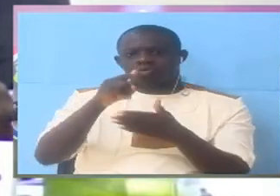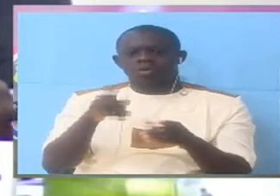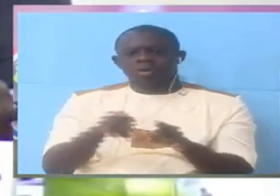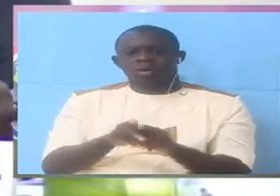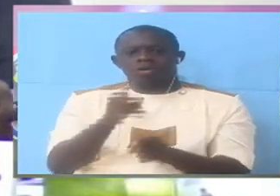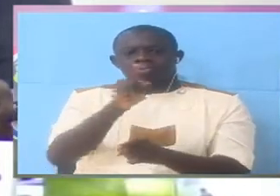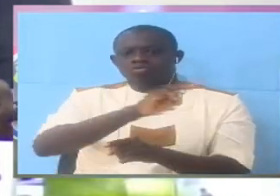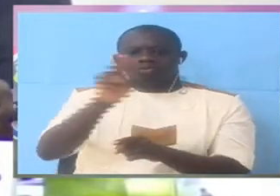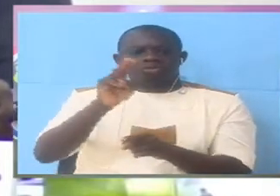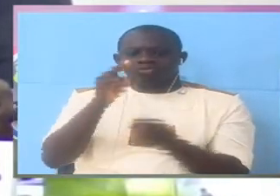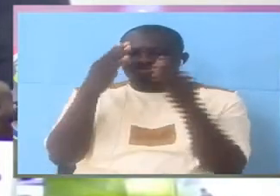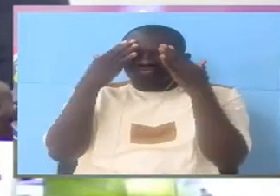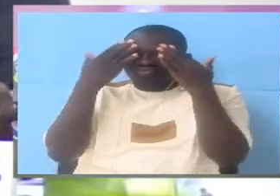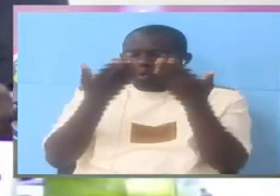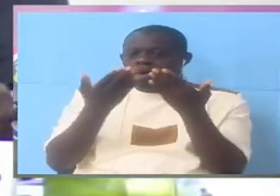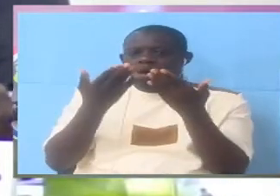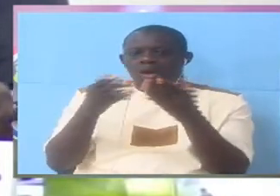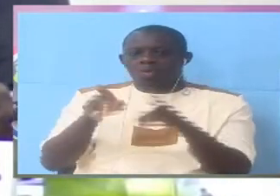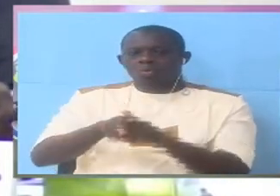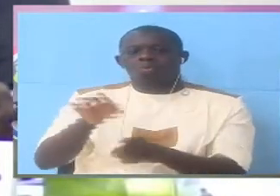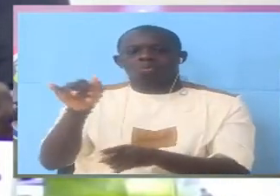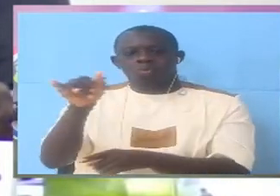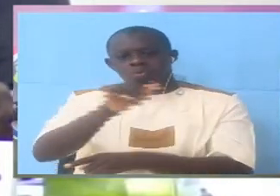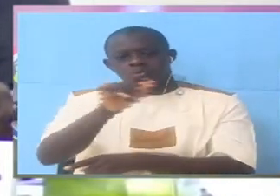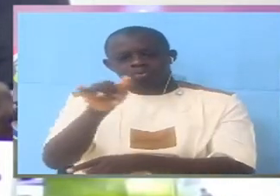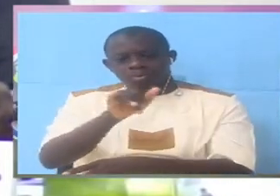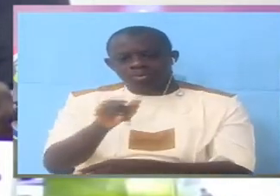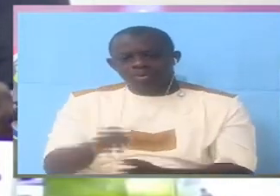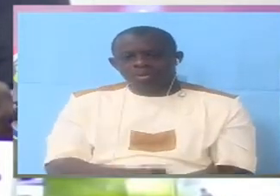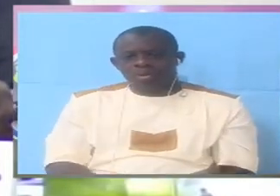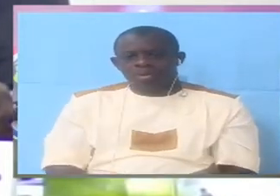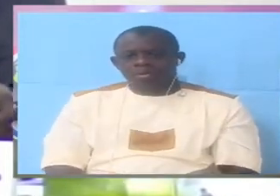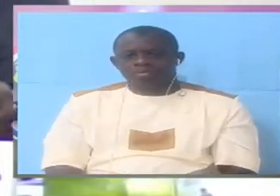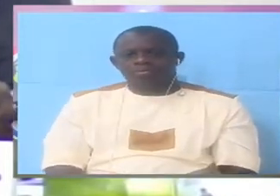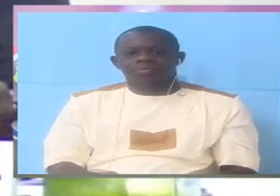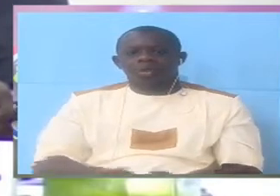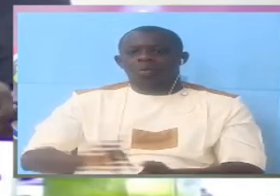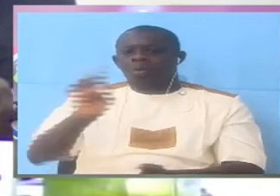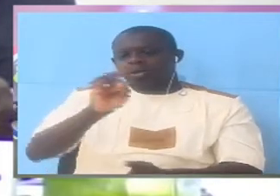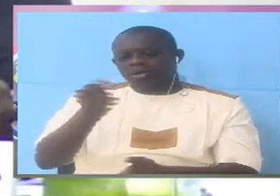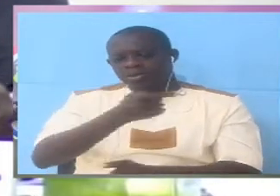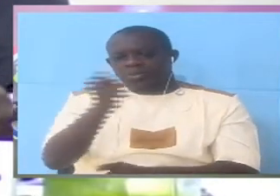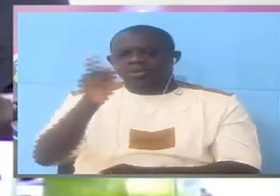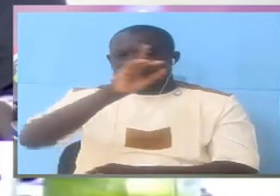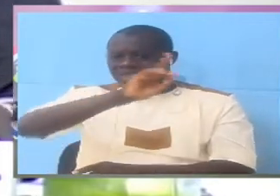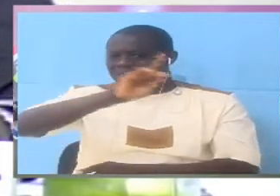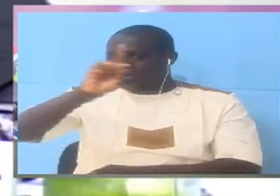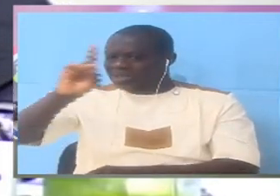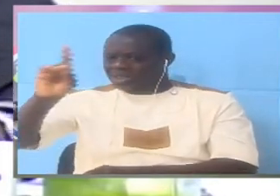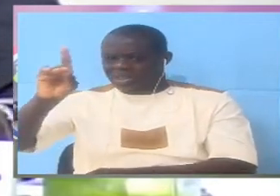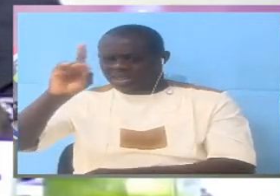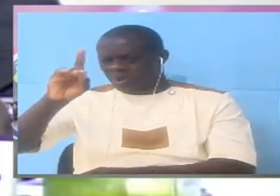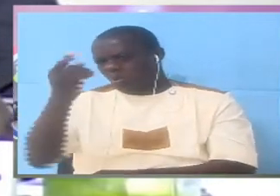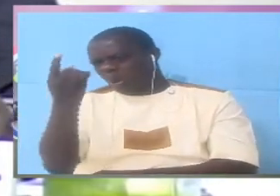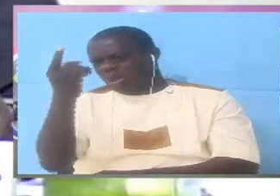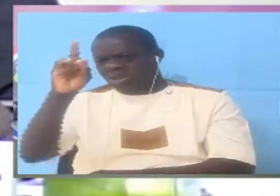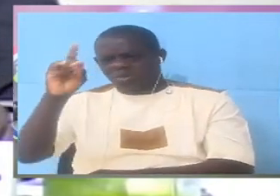know which, I mean, what these Ds entail. You